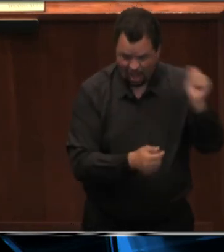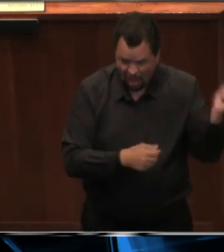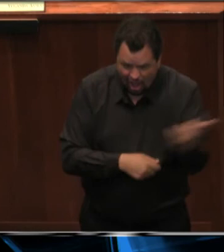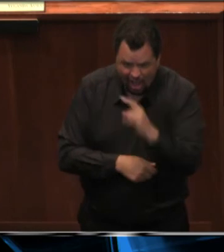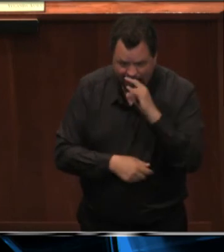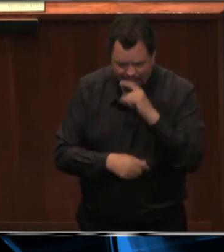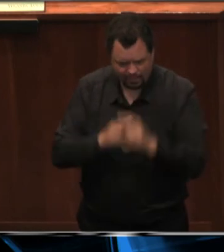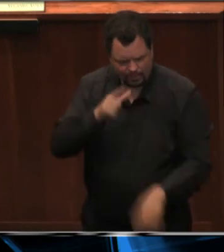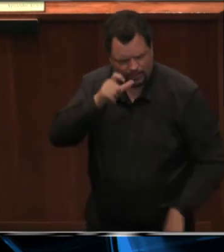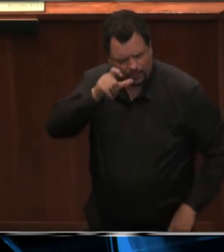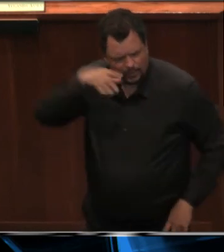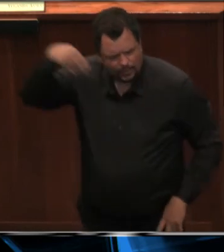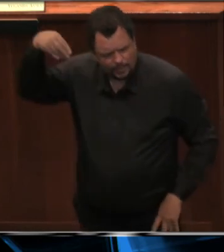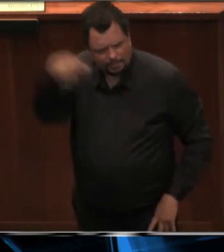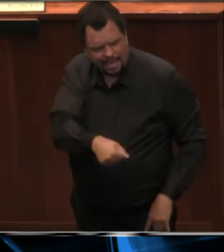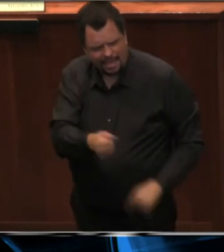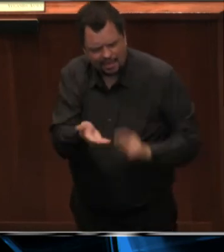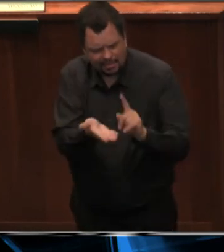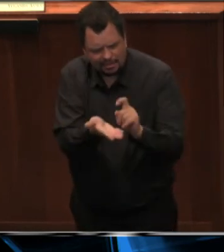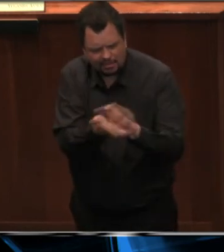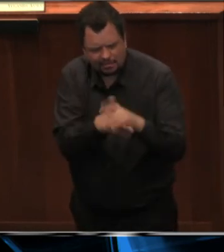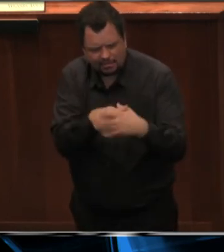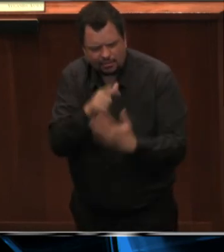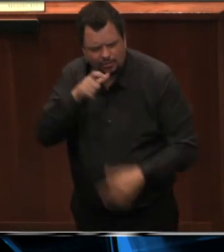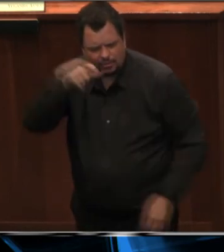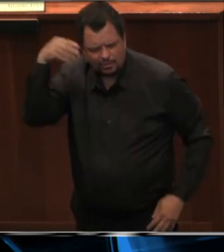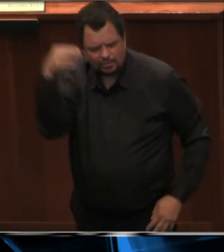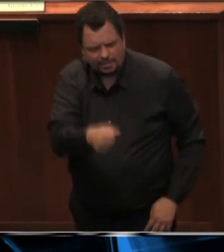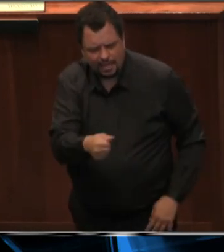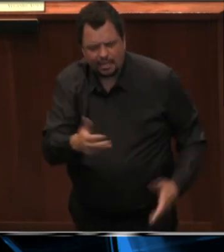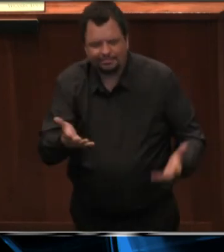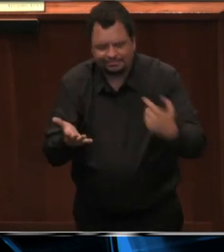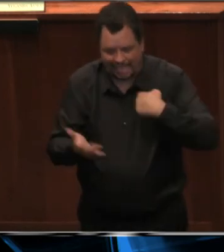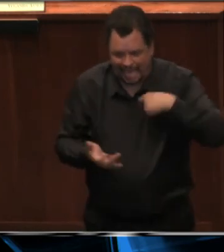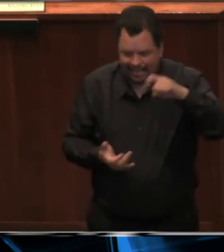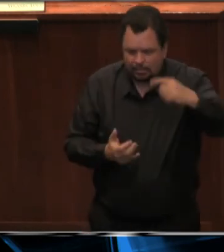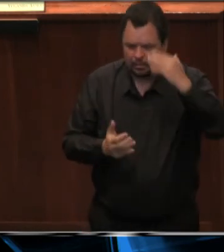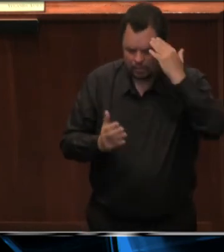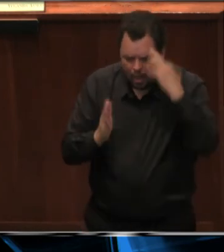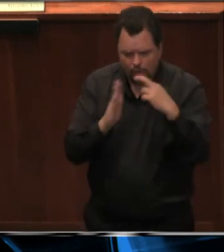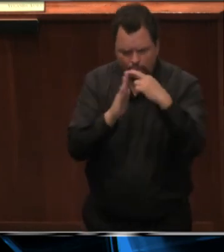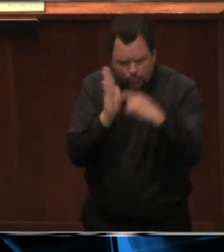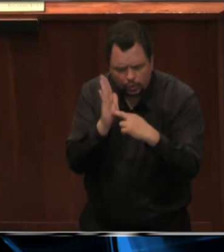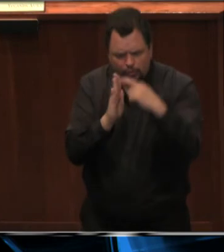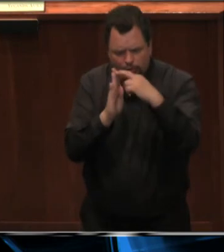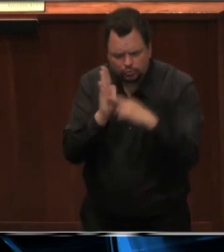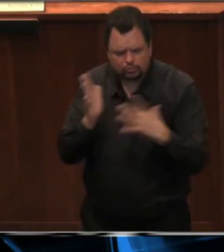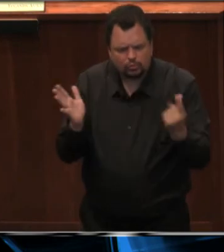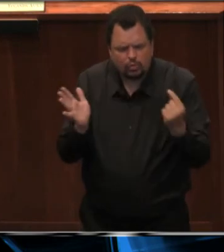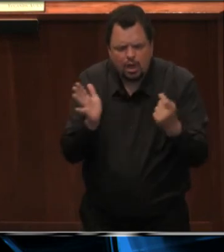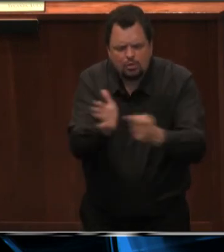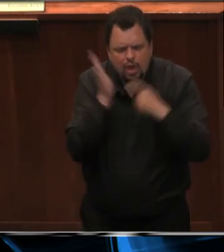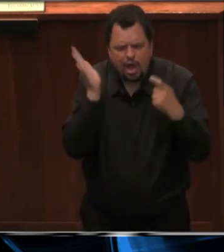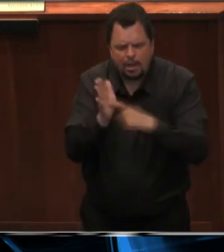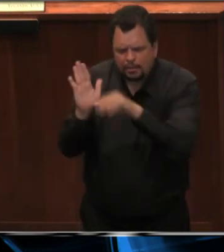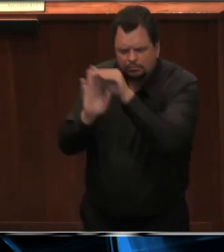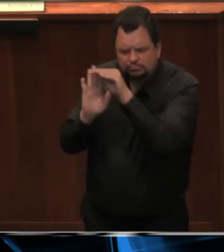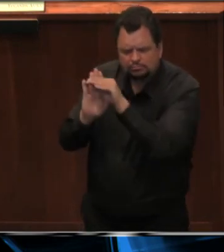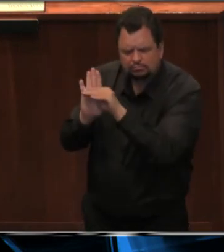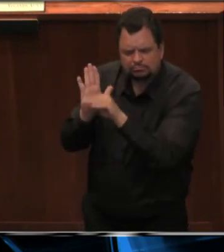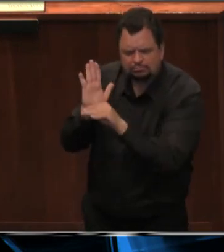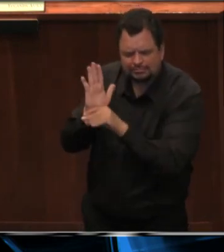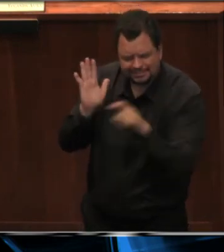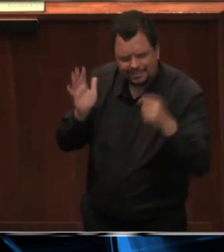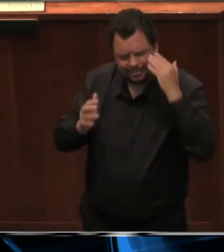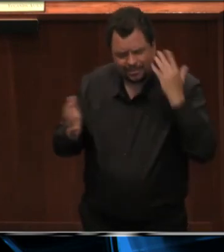place for everybody who works at the school and for all our children. And in our district, it's primarily Black and brown. They're at a higher risk. A lot of them